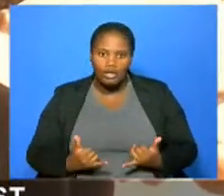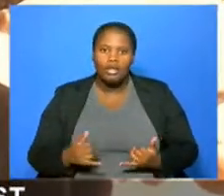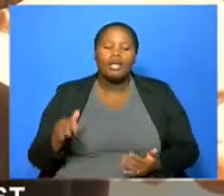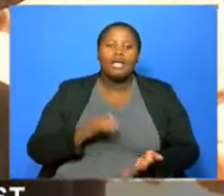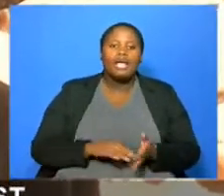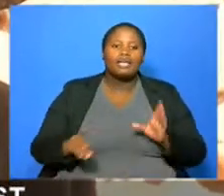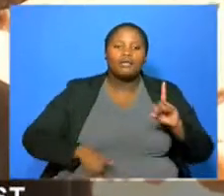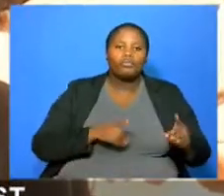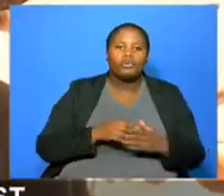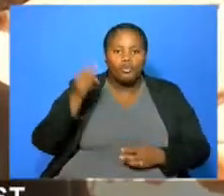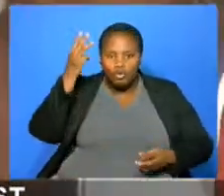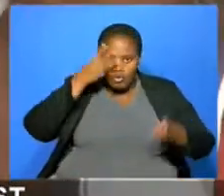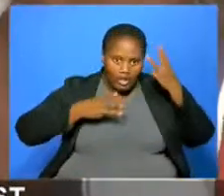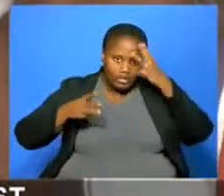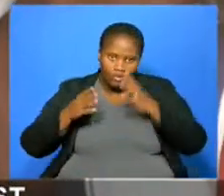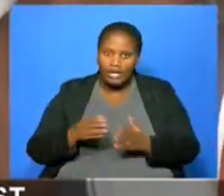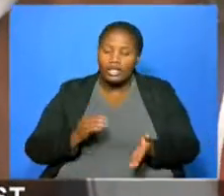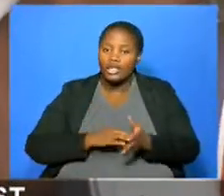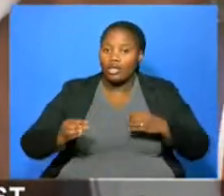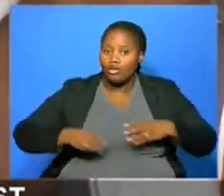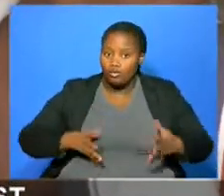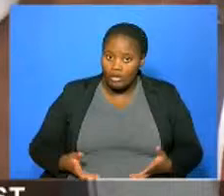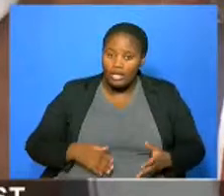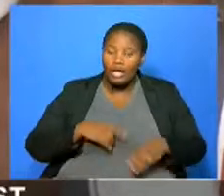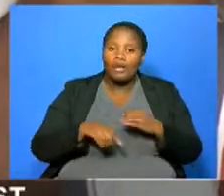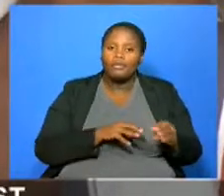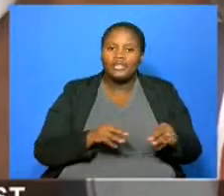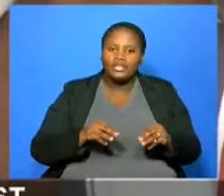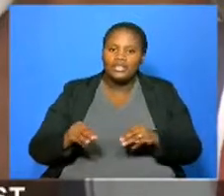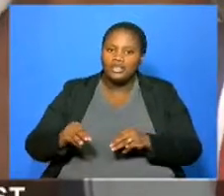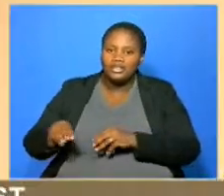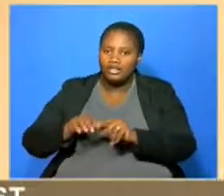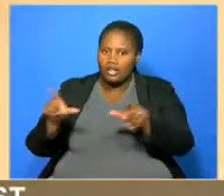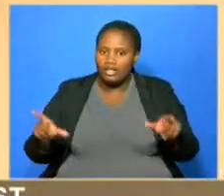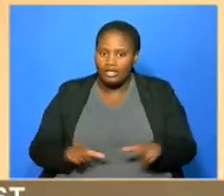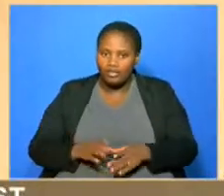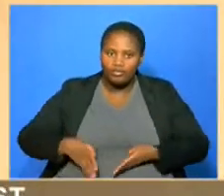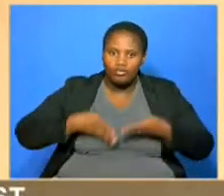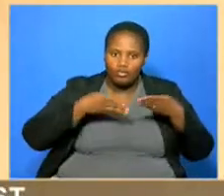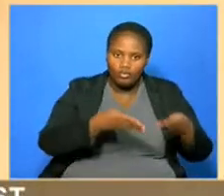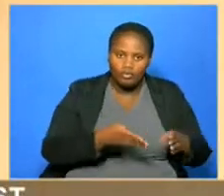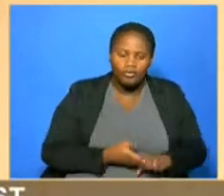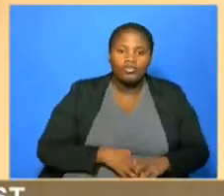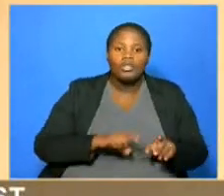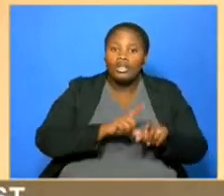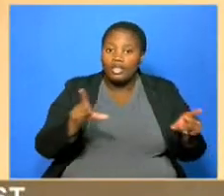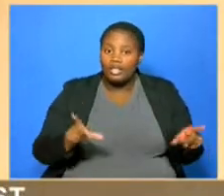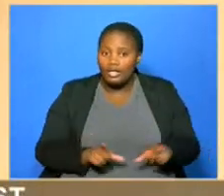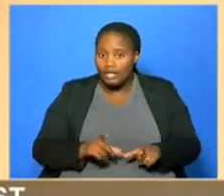Residents complained over delays in allocation of residential plots by the land board.